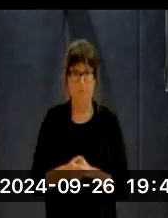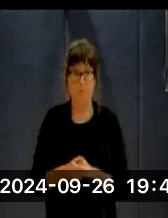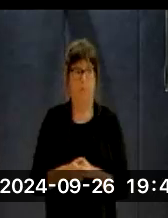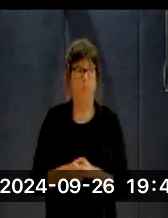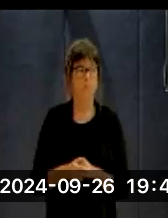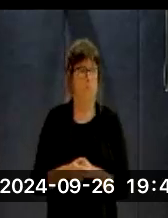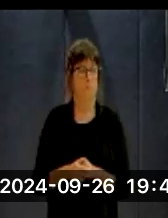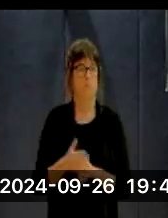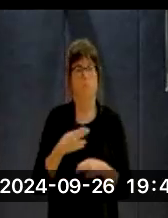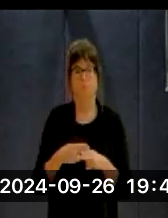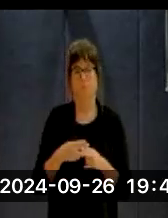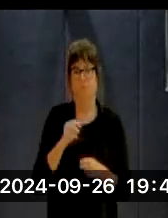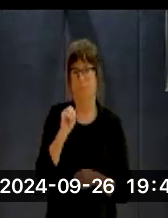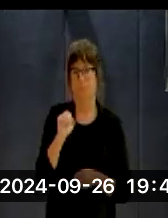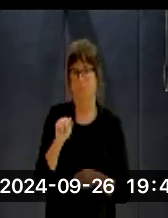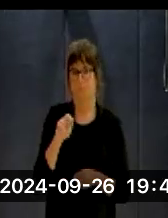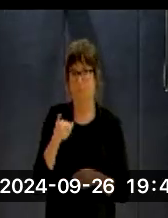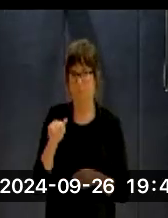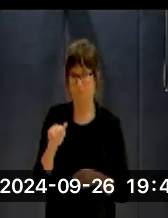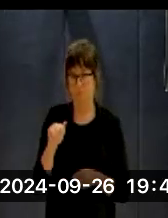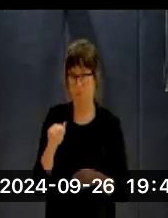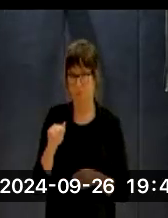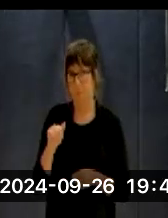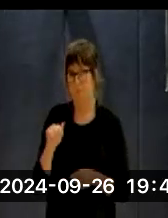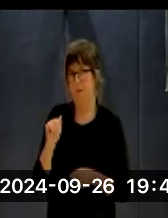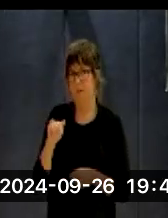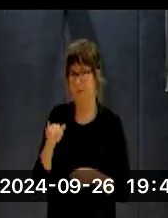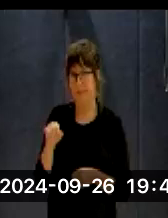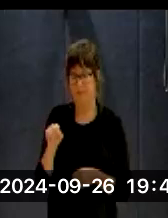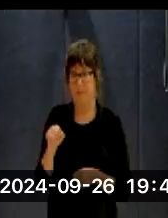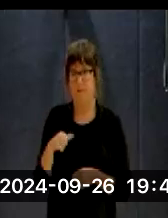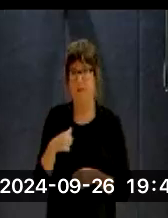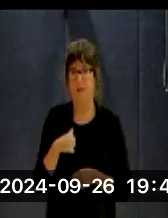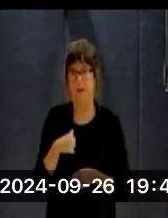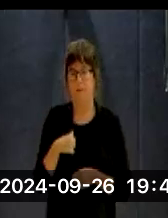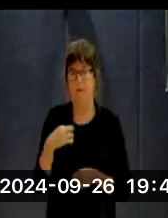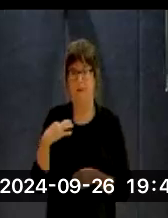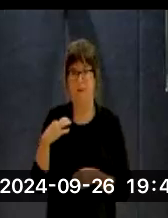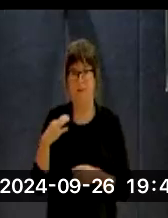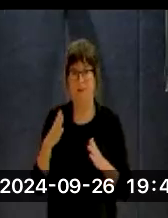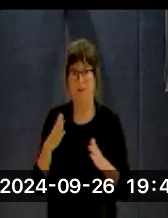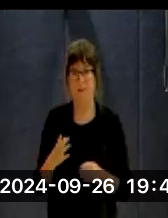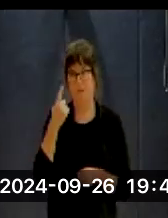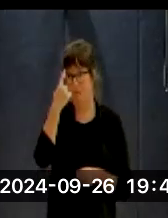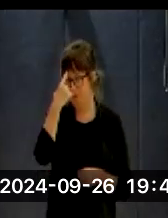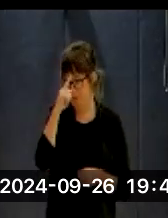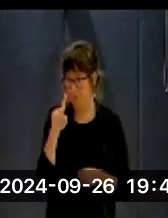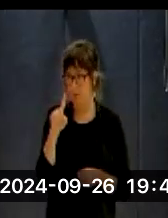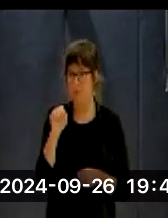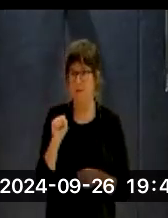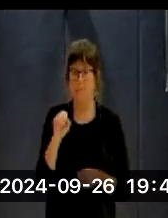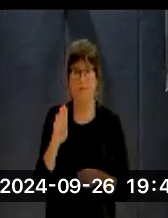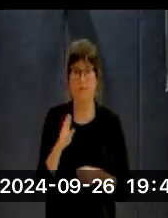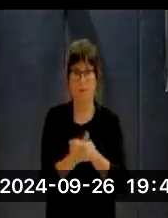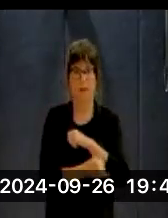My name is Maria Isabel Arias. I am the candidate for the San Bernardino County Board